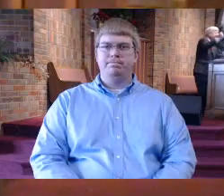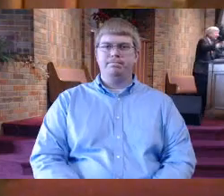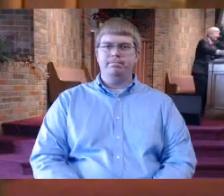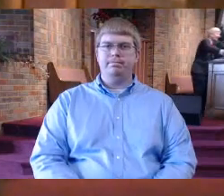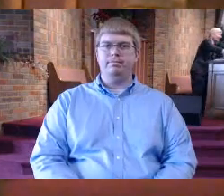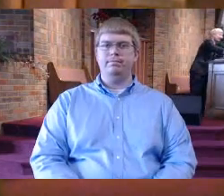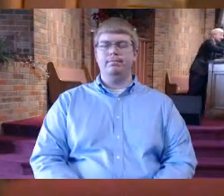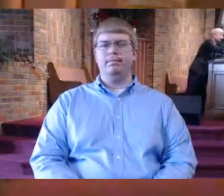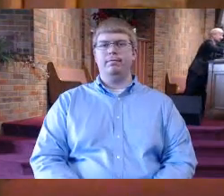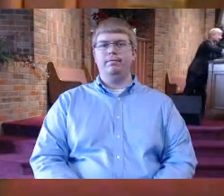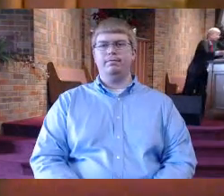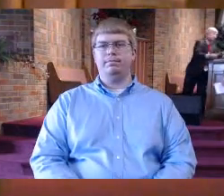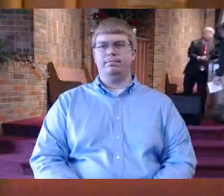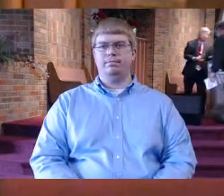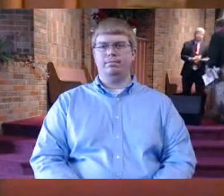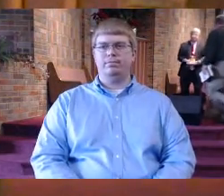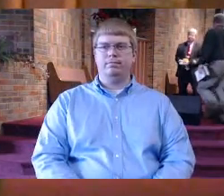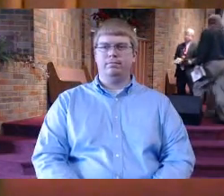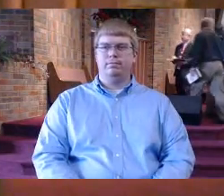lives.